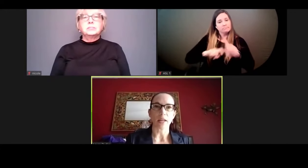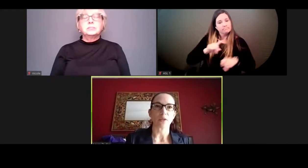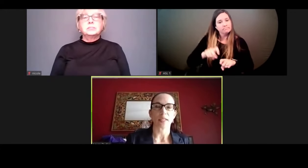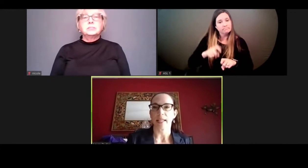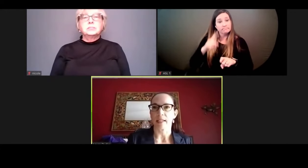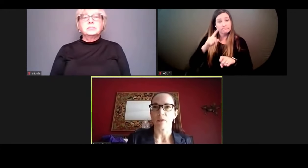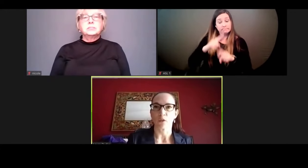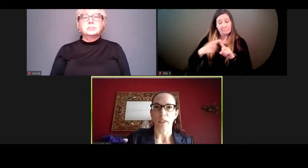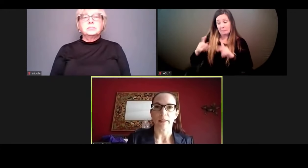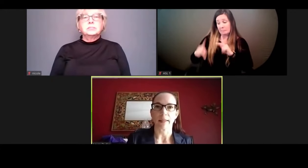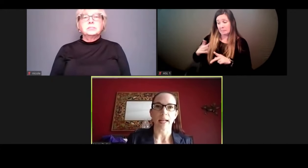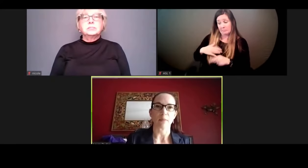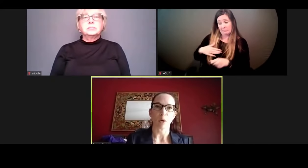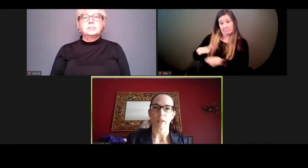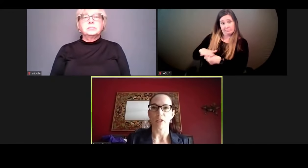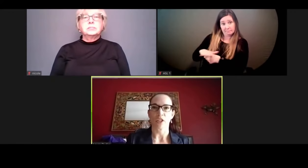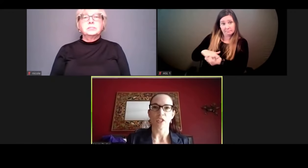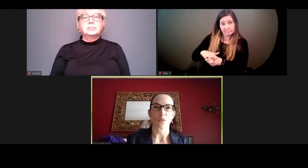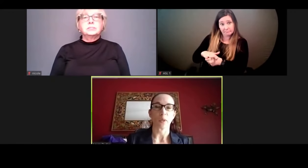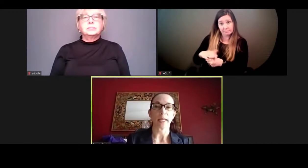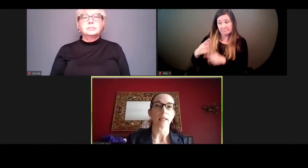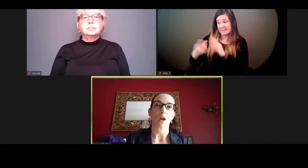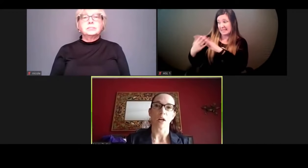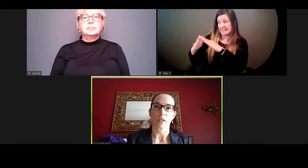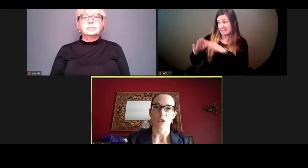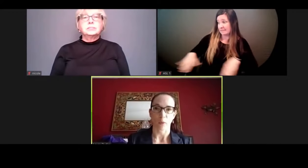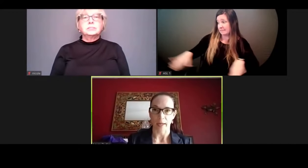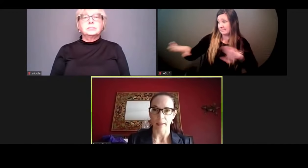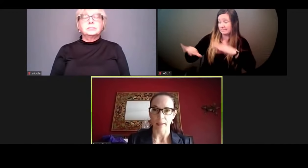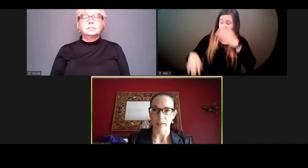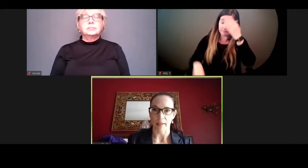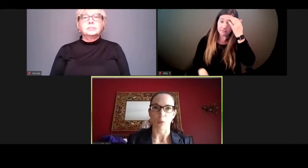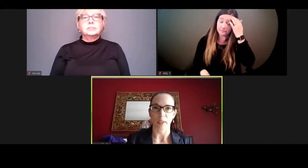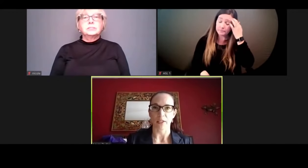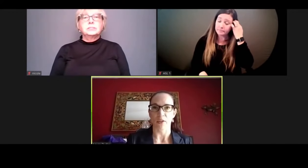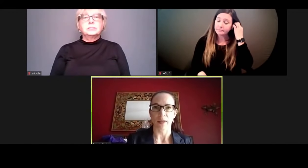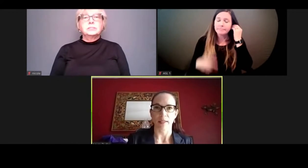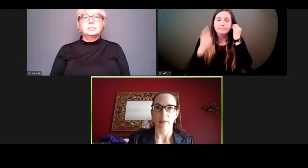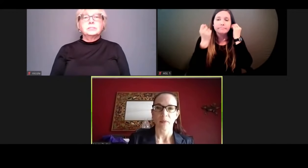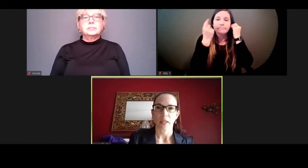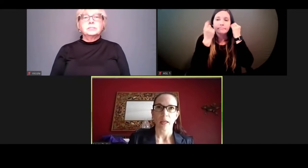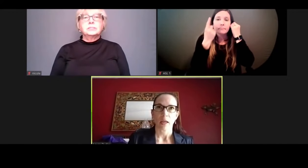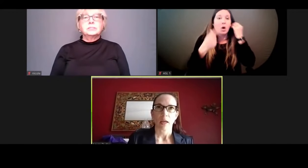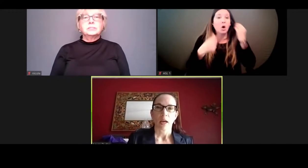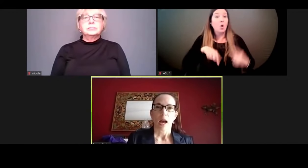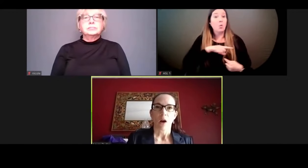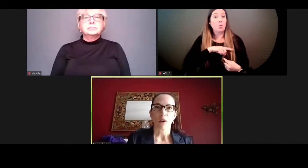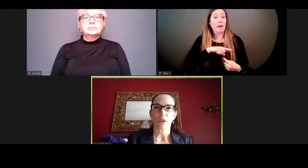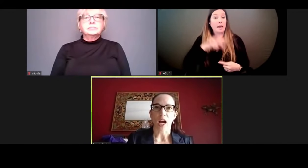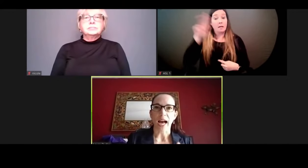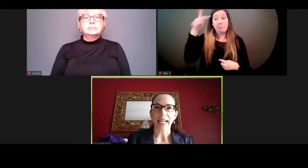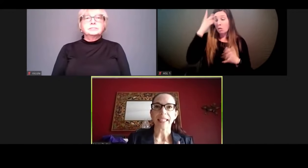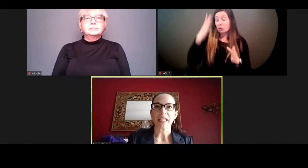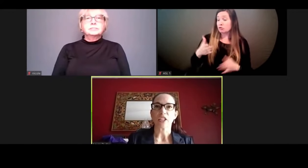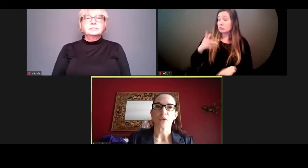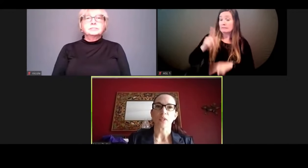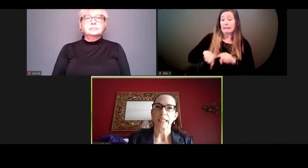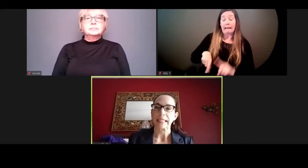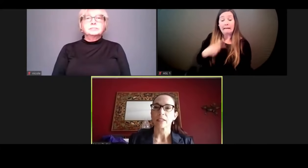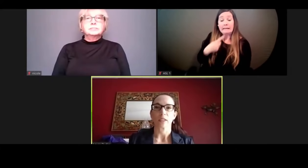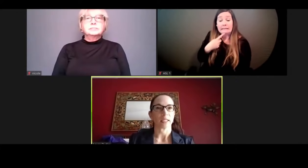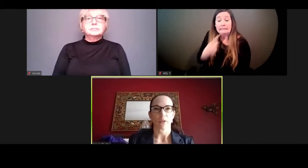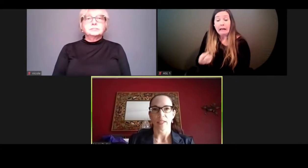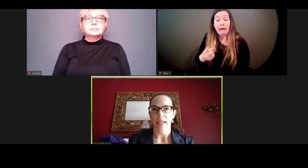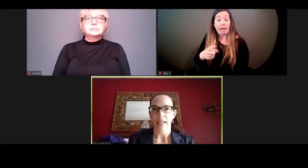I understand fully that as politicians, we cannot direct the Ottawa Police Service. However, I need you